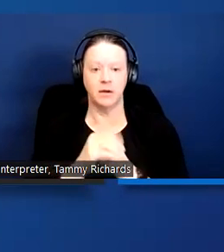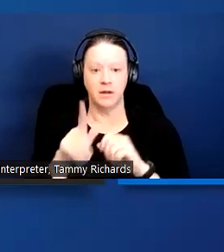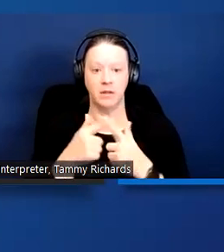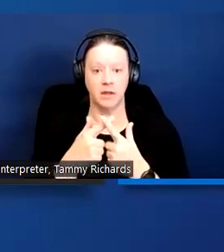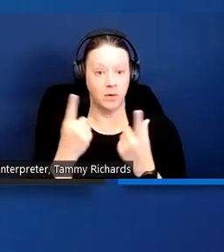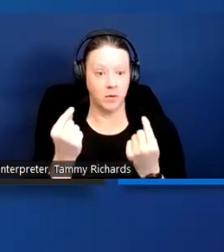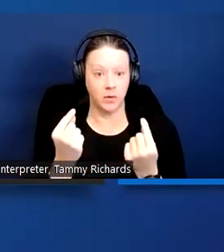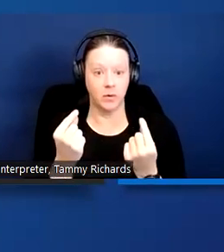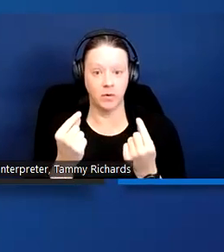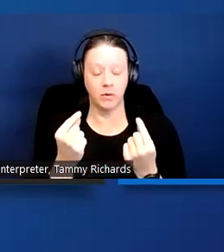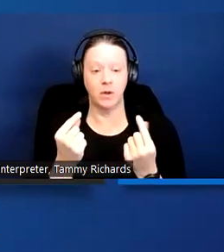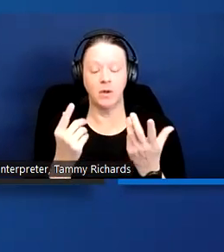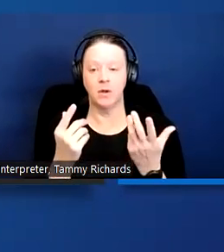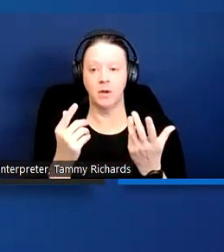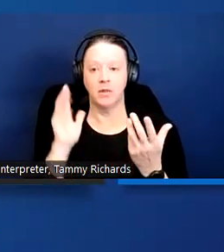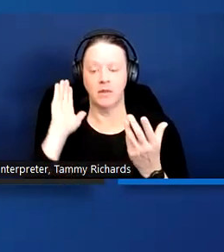to